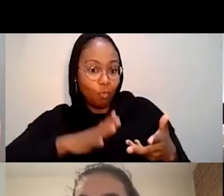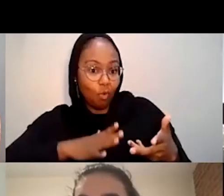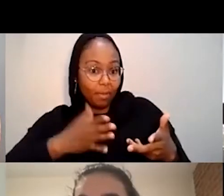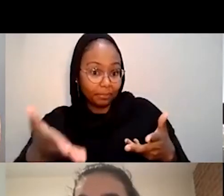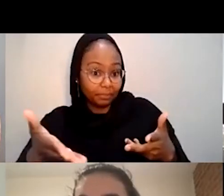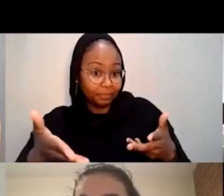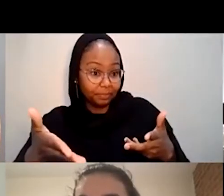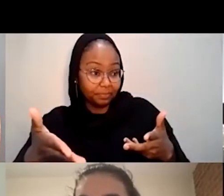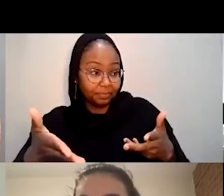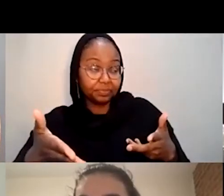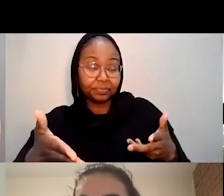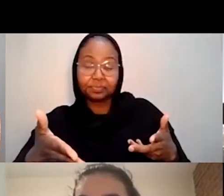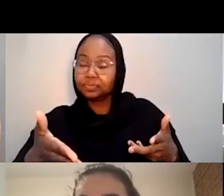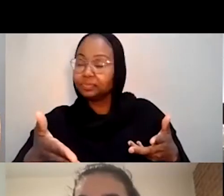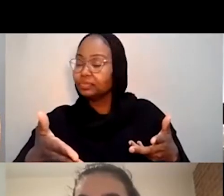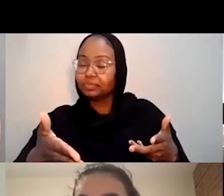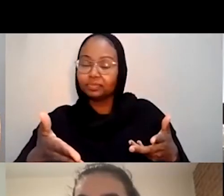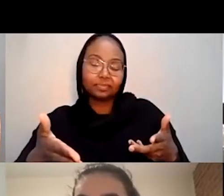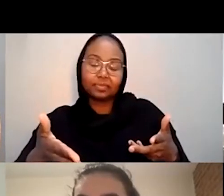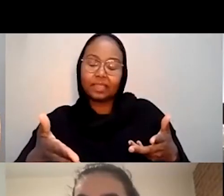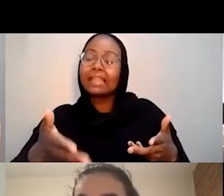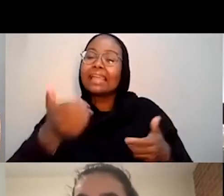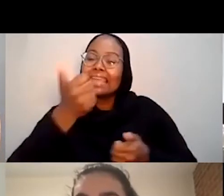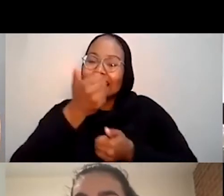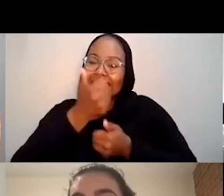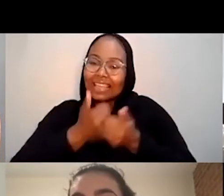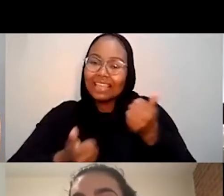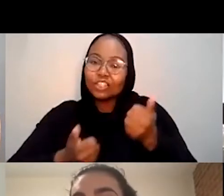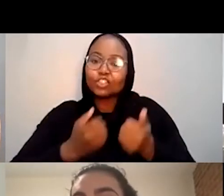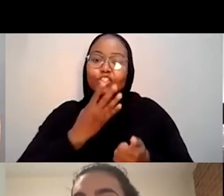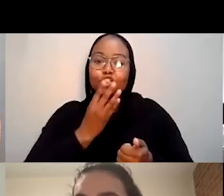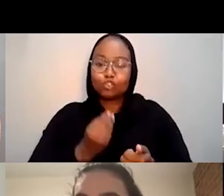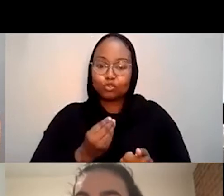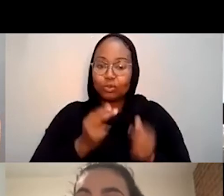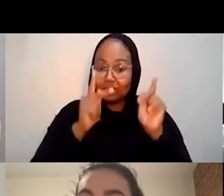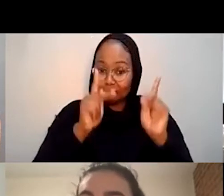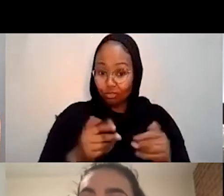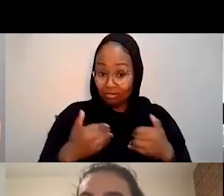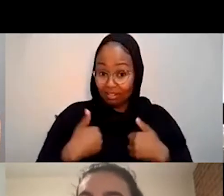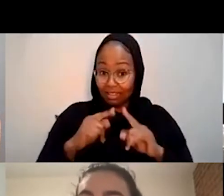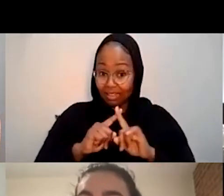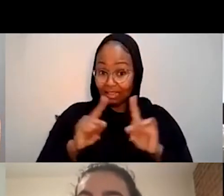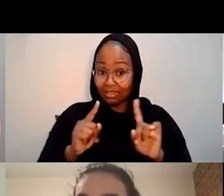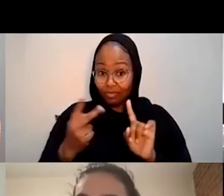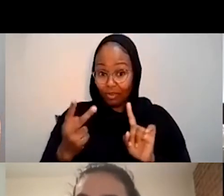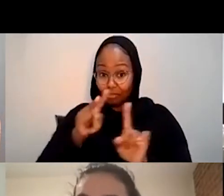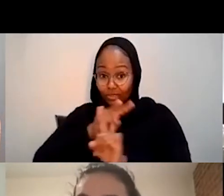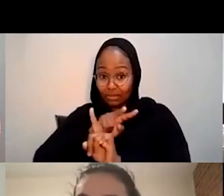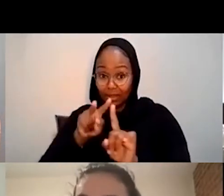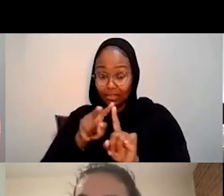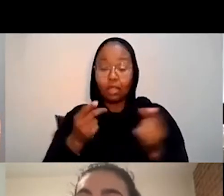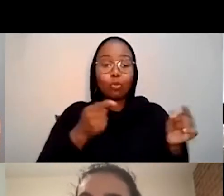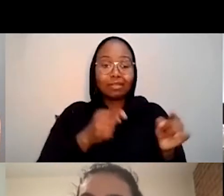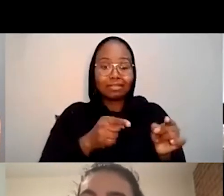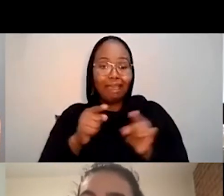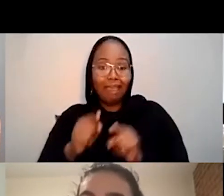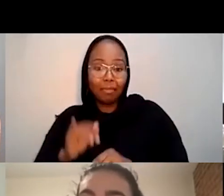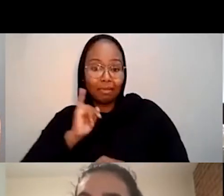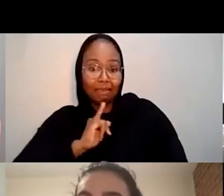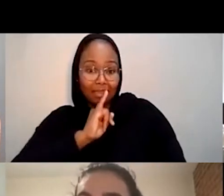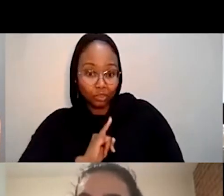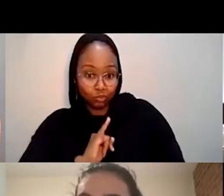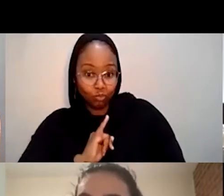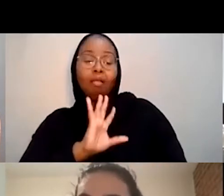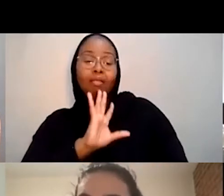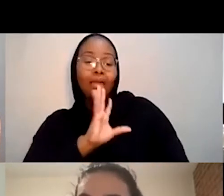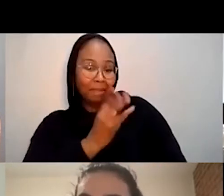And like everyone, each Jewish person has a different perspective on what happens in Israel and Palestine, as